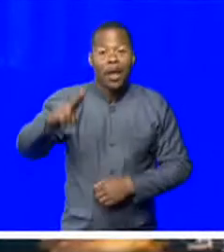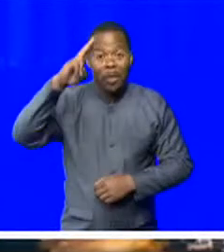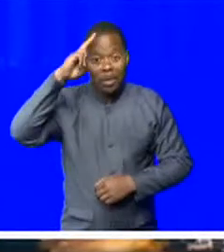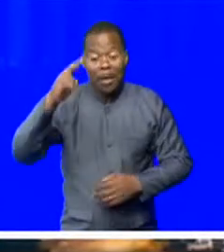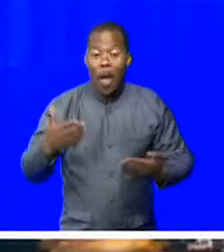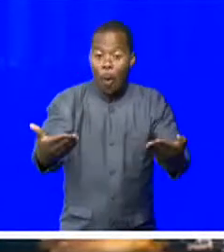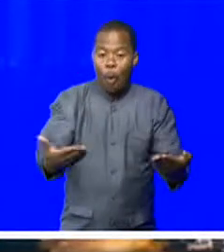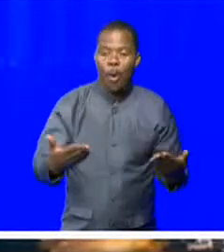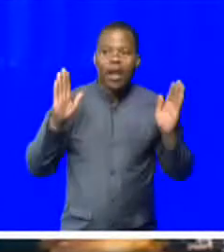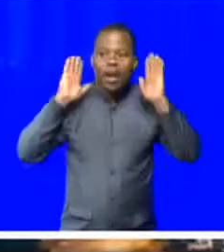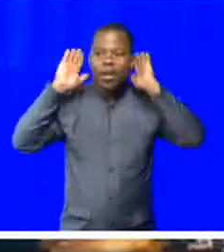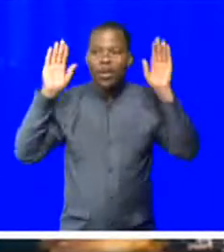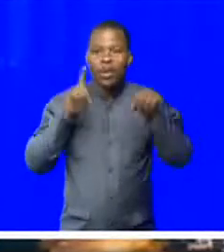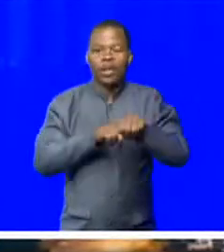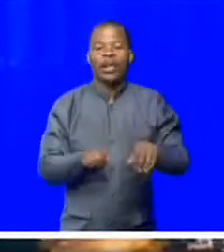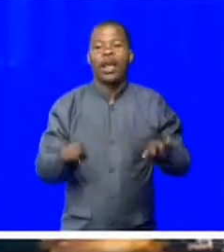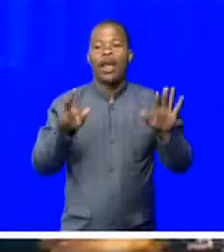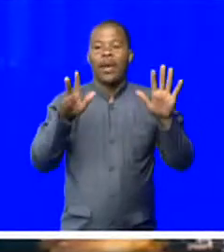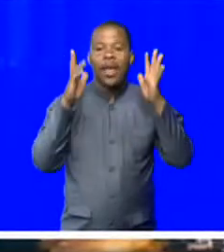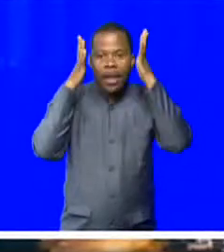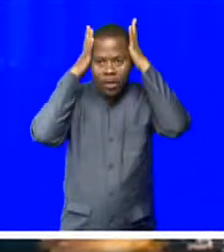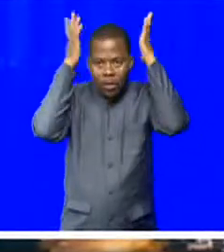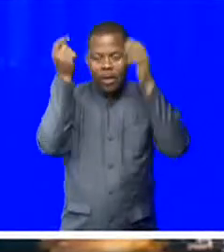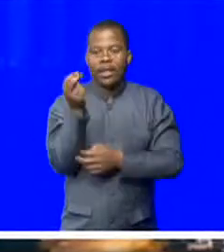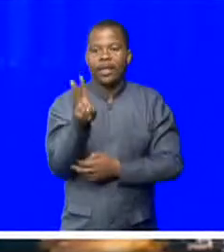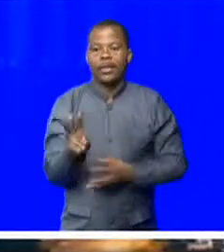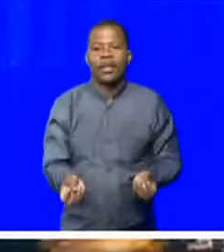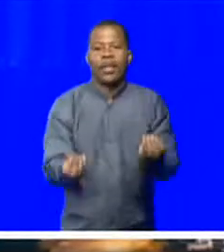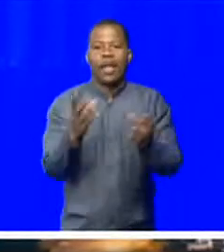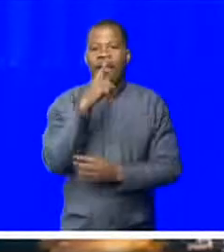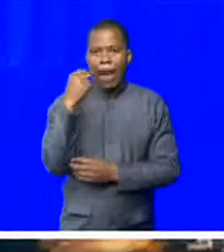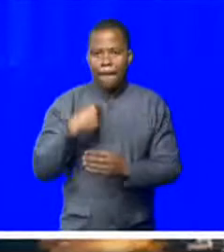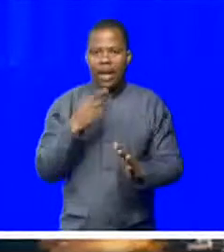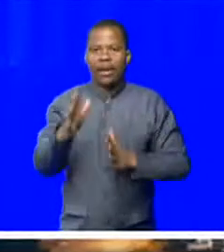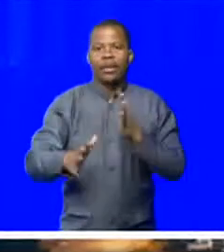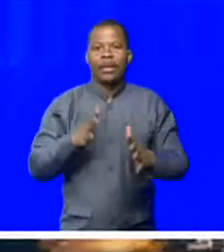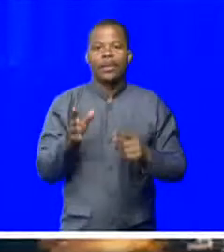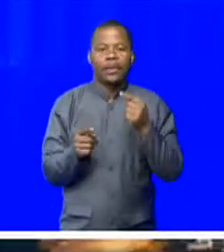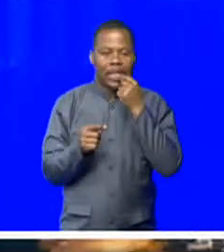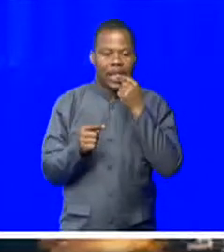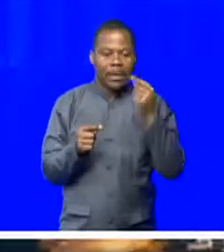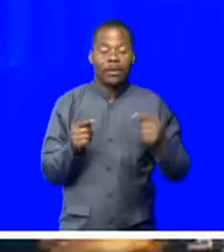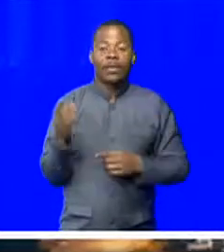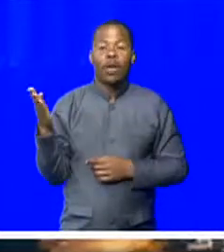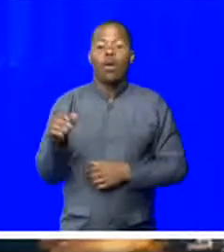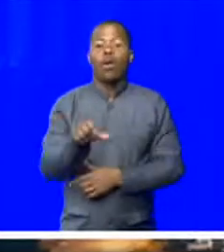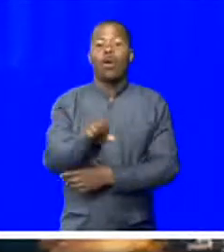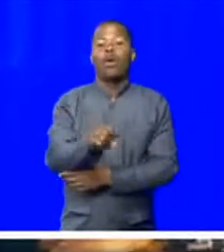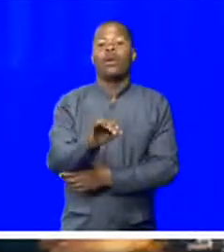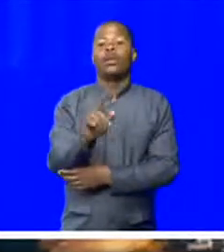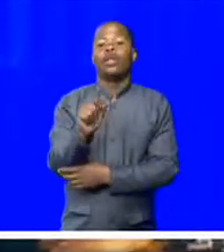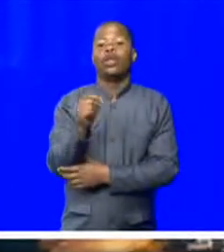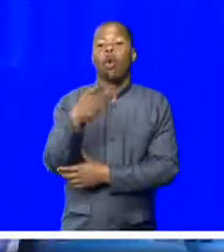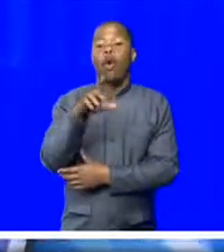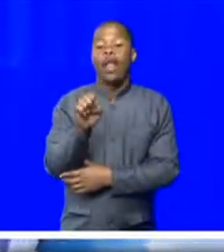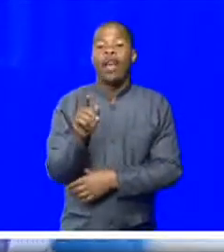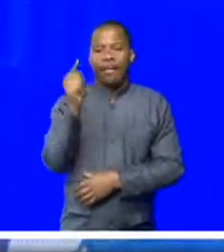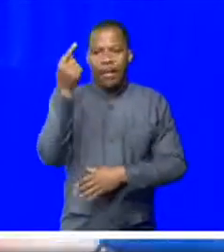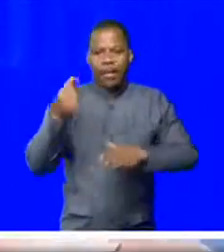Good evening, this is the Eswatini TV News at 8. I am Natile Sitole alongside Zamanzi Manze. First up, let's have a look at our top stories.